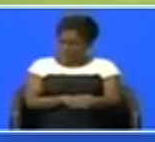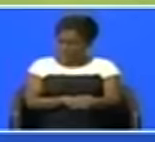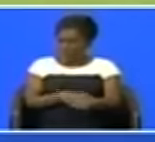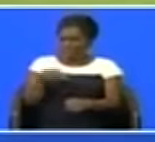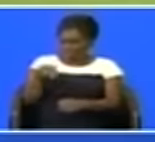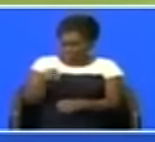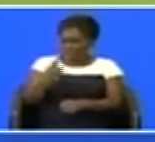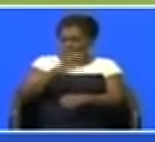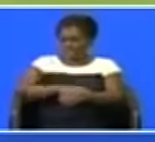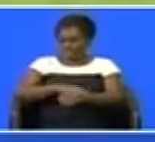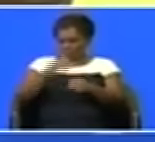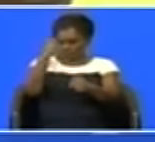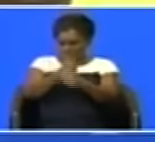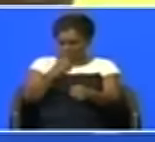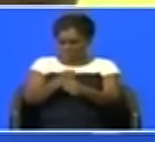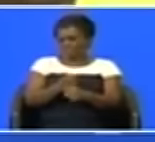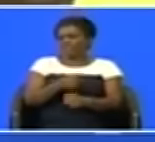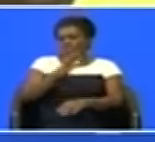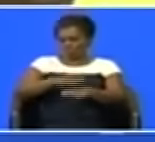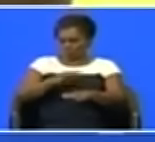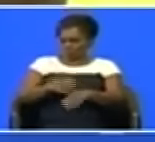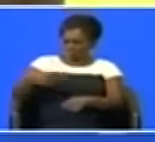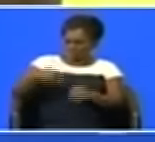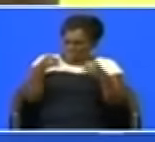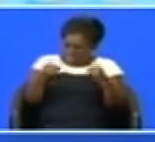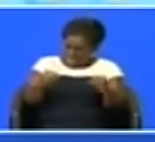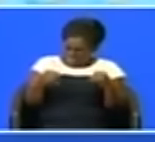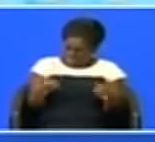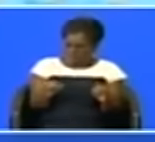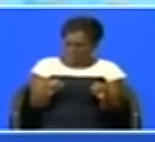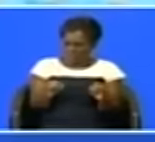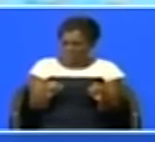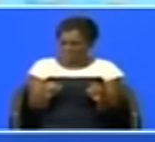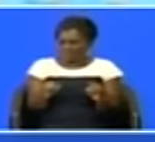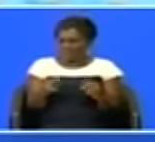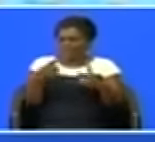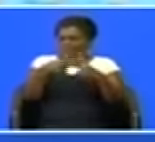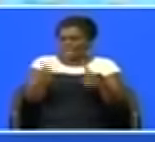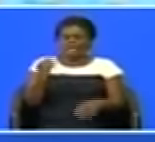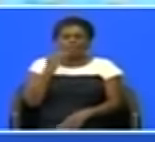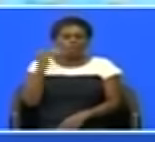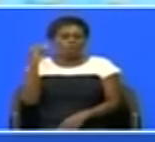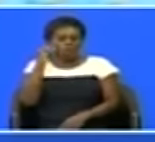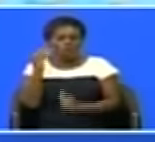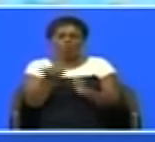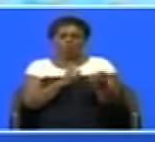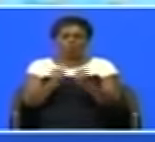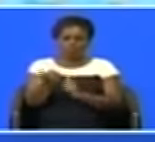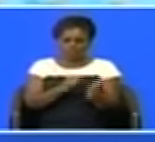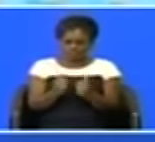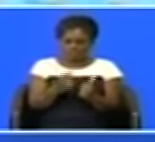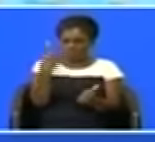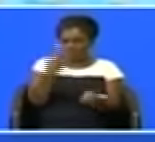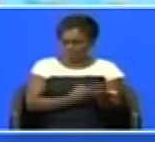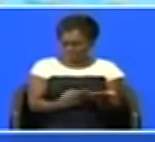they always get the results. For us, we have to struggle and then we get it. Tunaanza mechi yetu home, that is a win